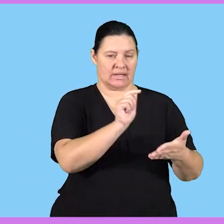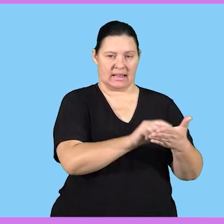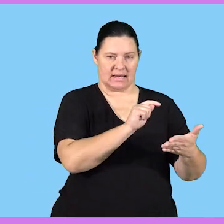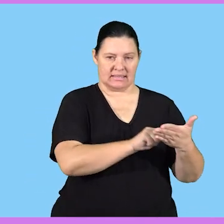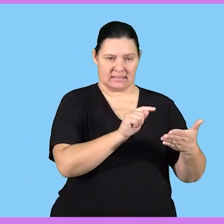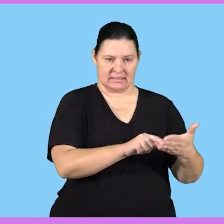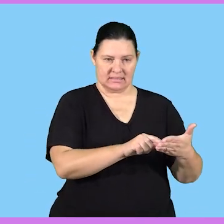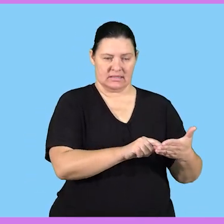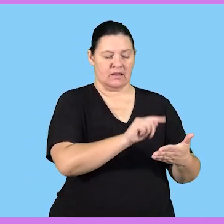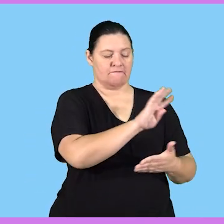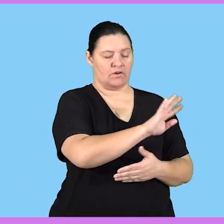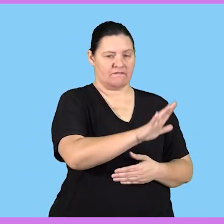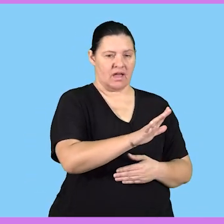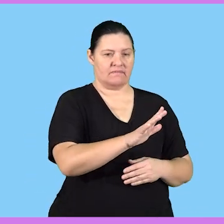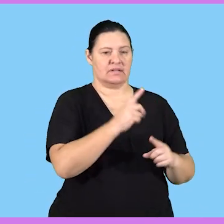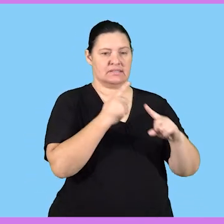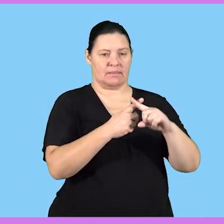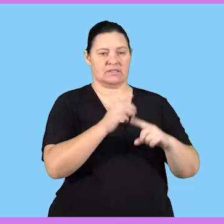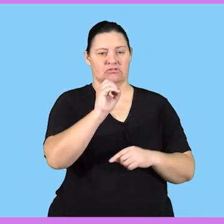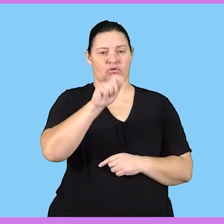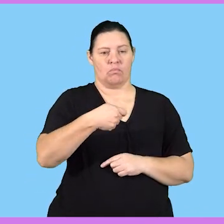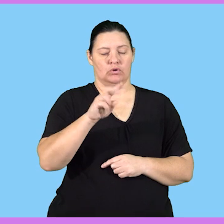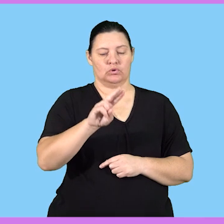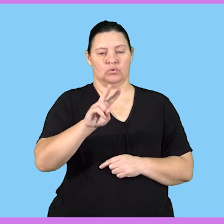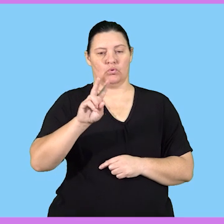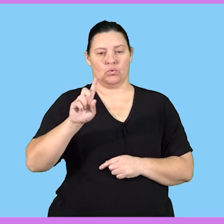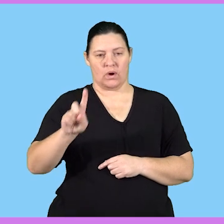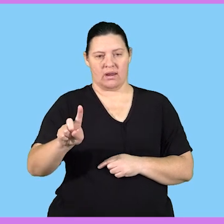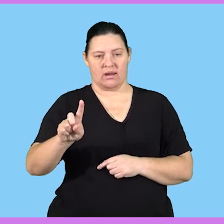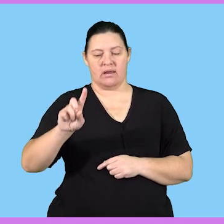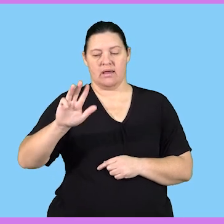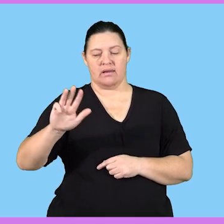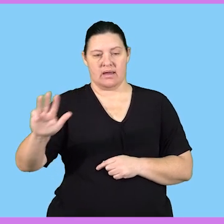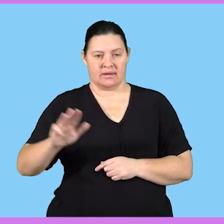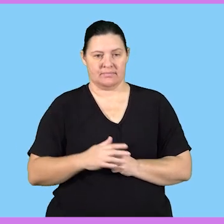0,2199. When I punch that in on my calculator, 45 multiplied by